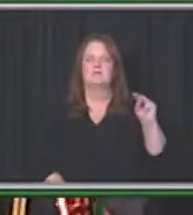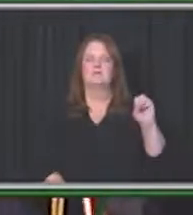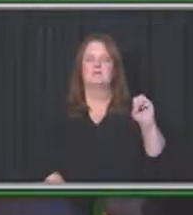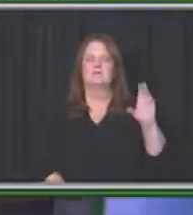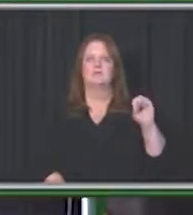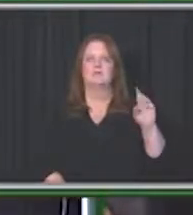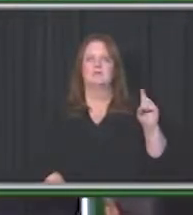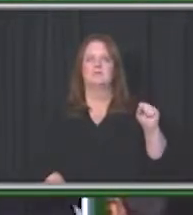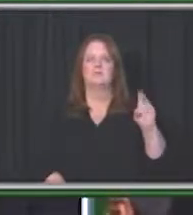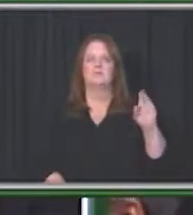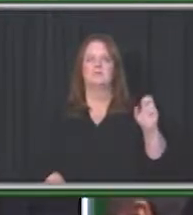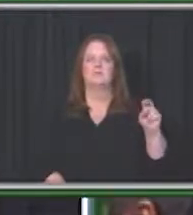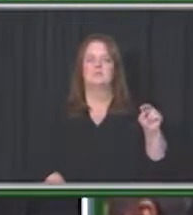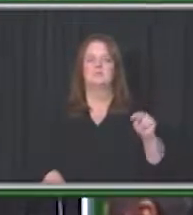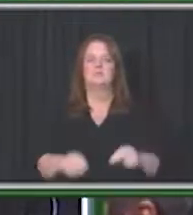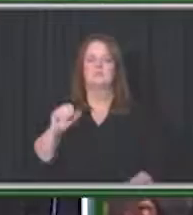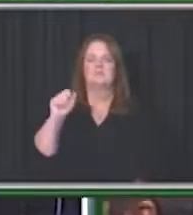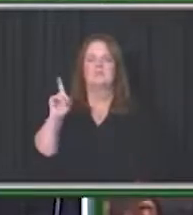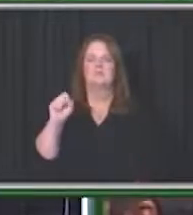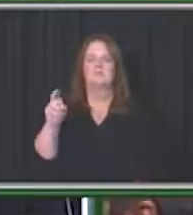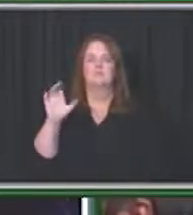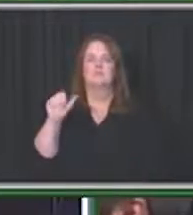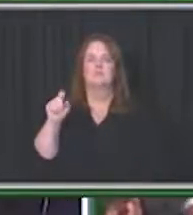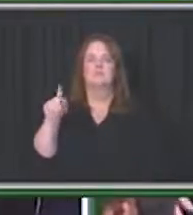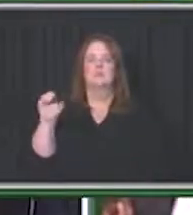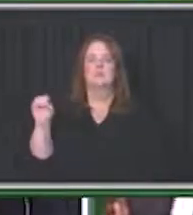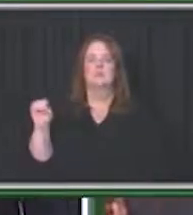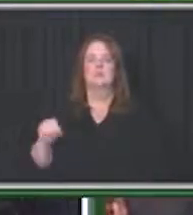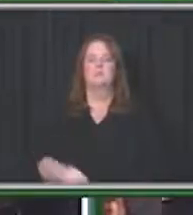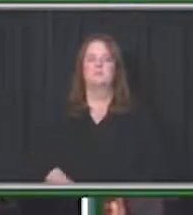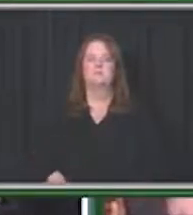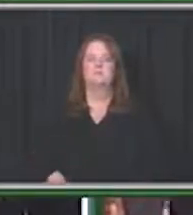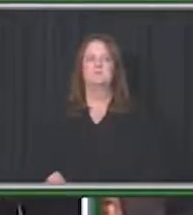Mercedes Mondragon. Andrew Castillo.